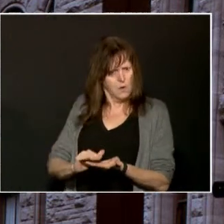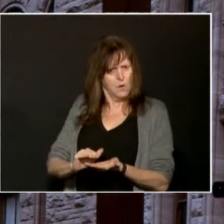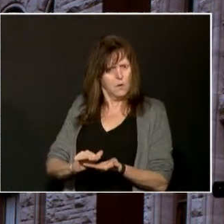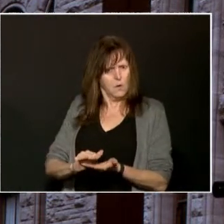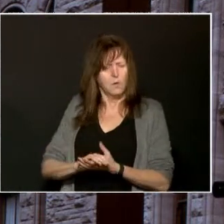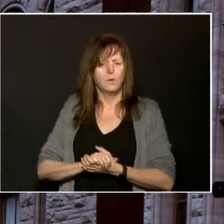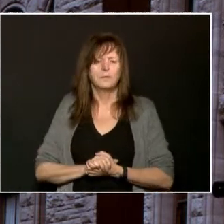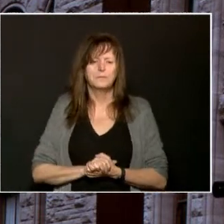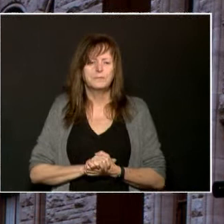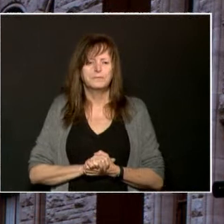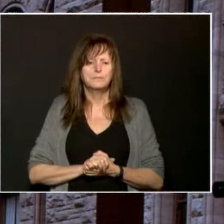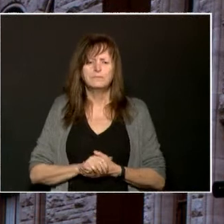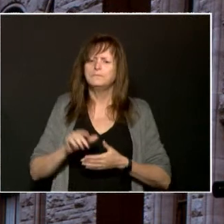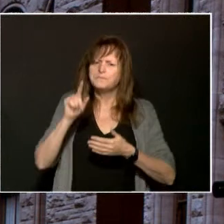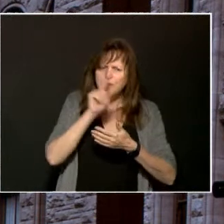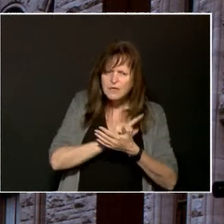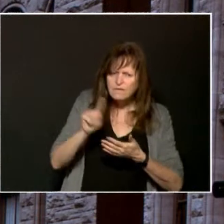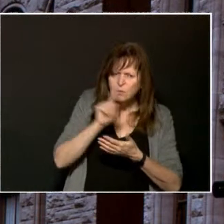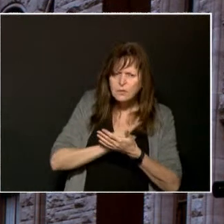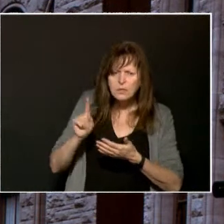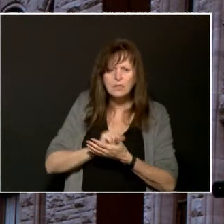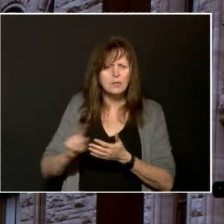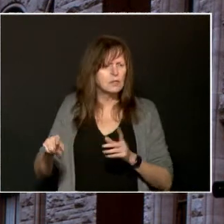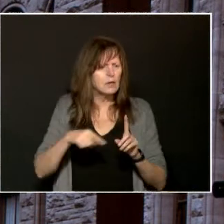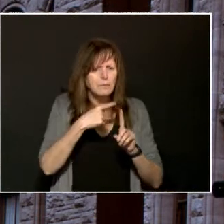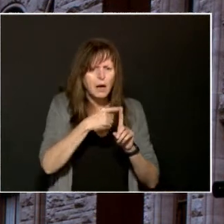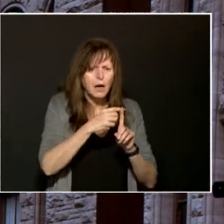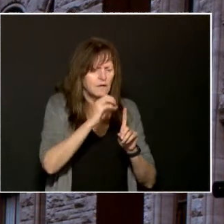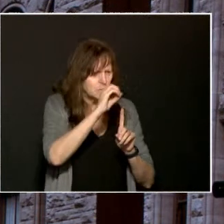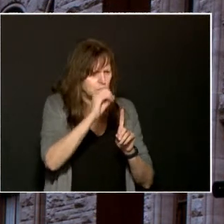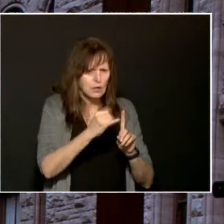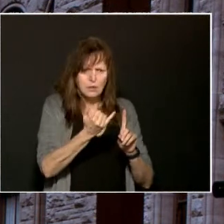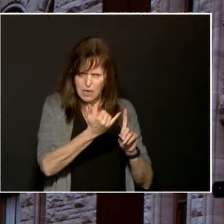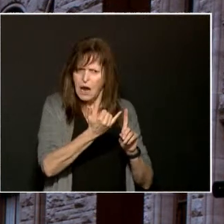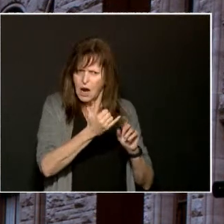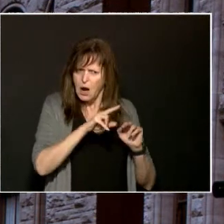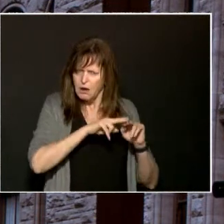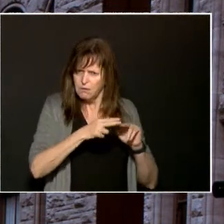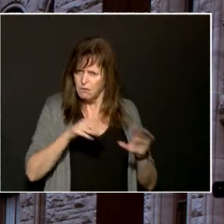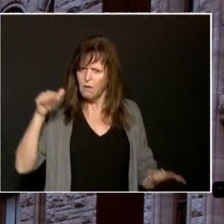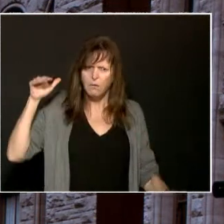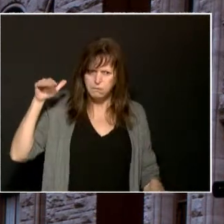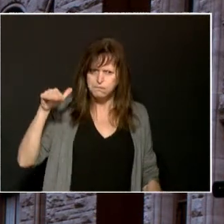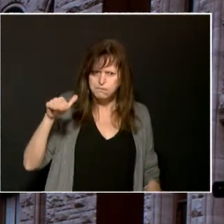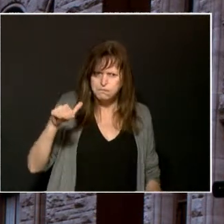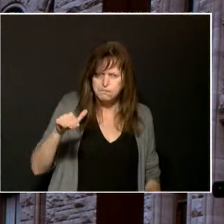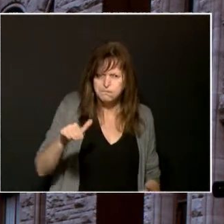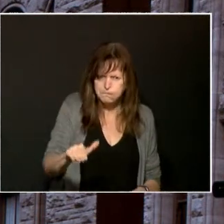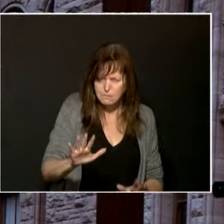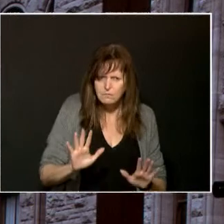with the current 7-day average at 2.7%, which is down from